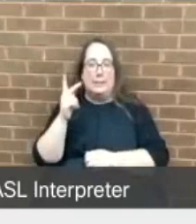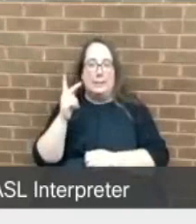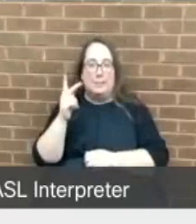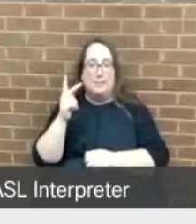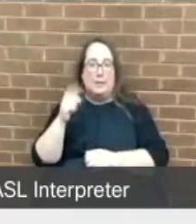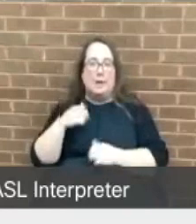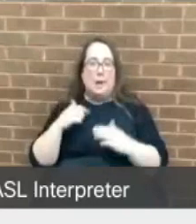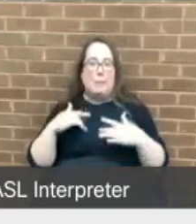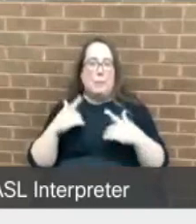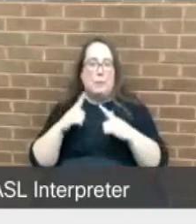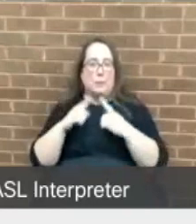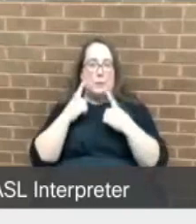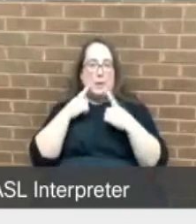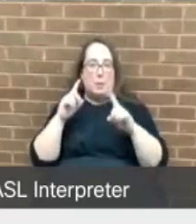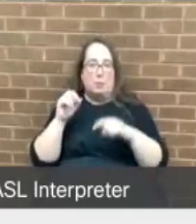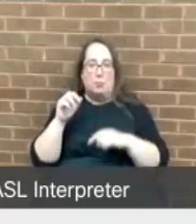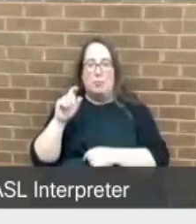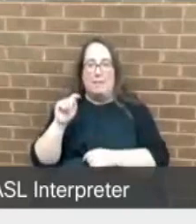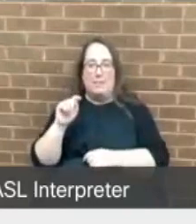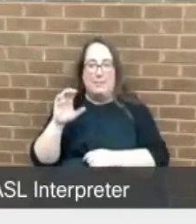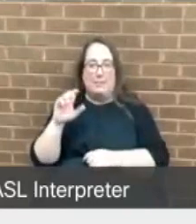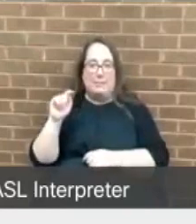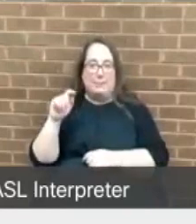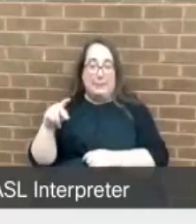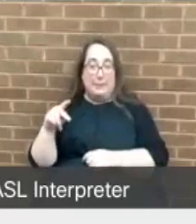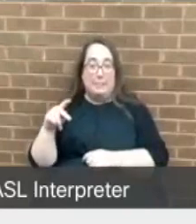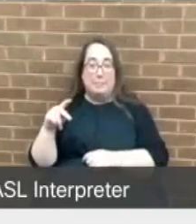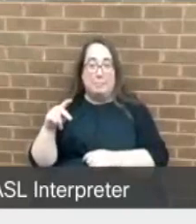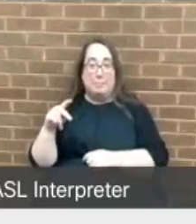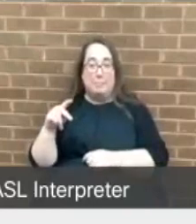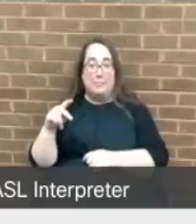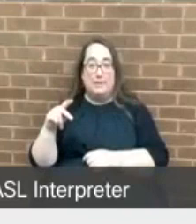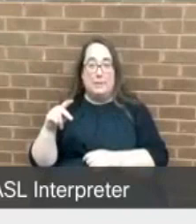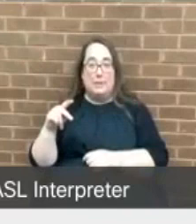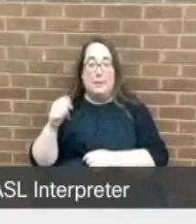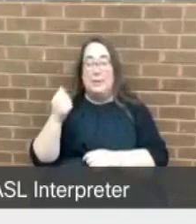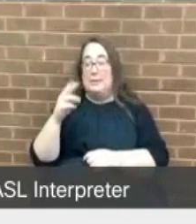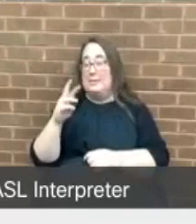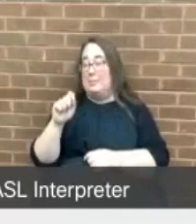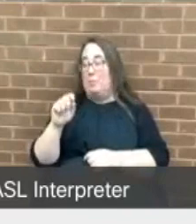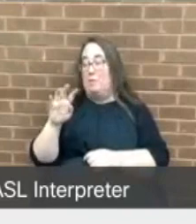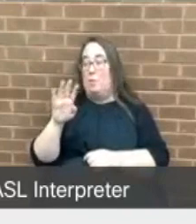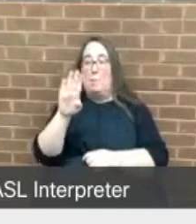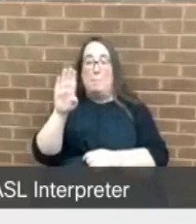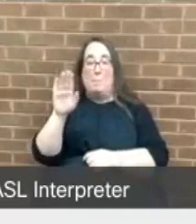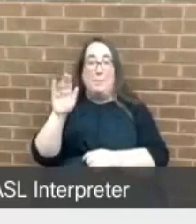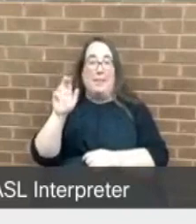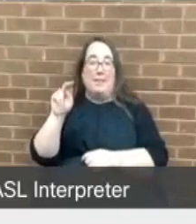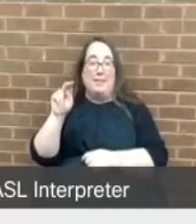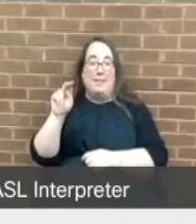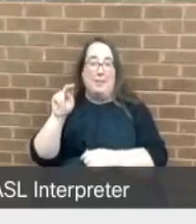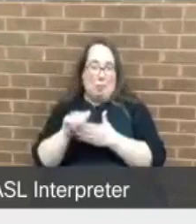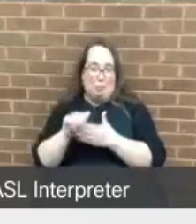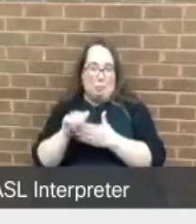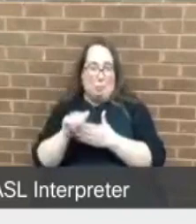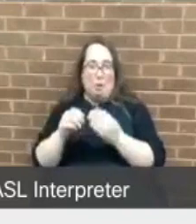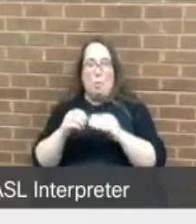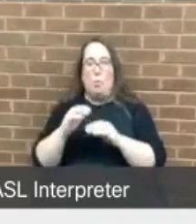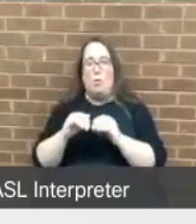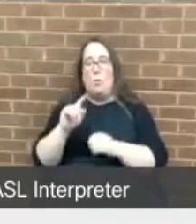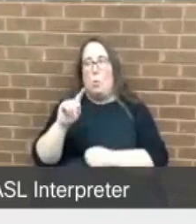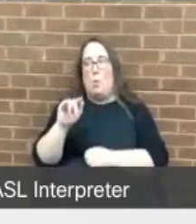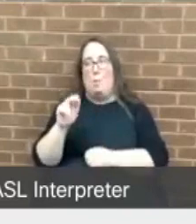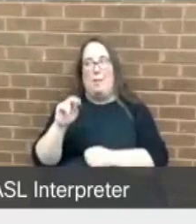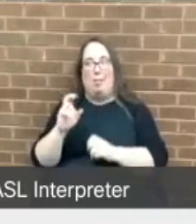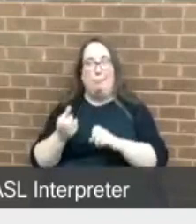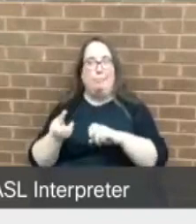pleased to announce that our draft CTP is approximately $16.4 billion. That's over